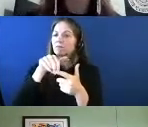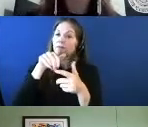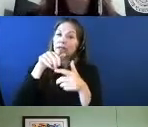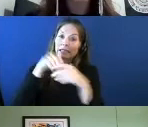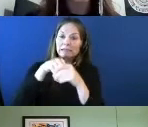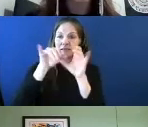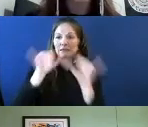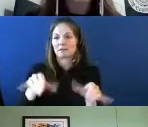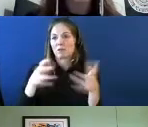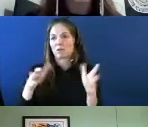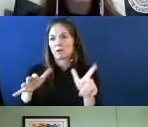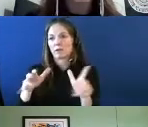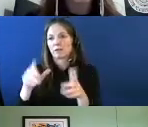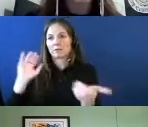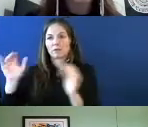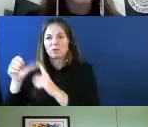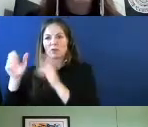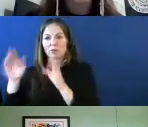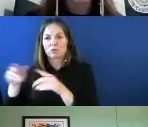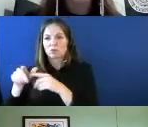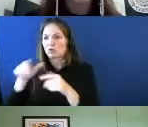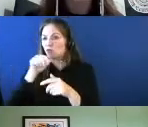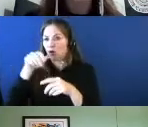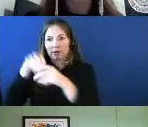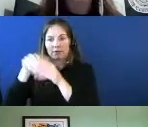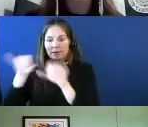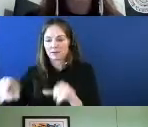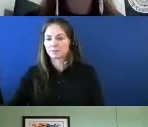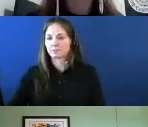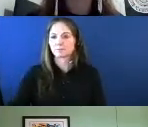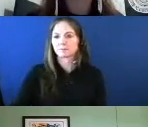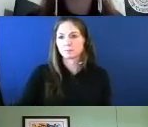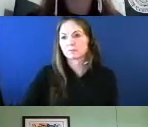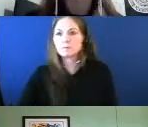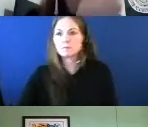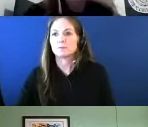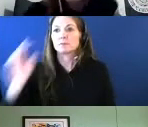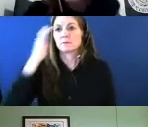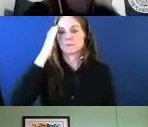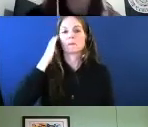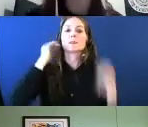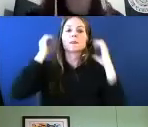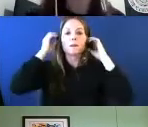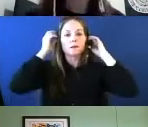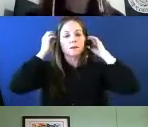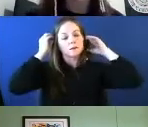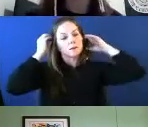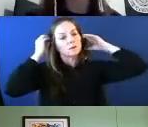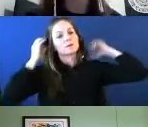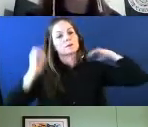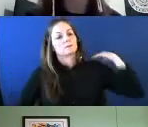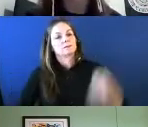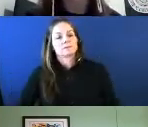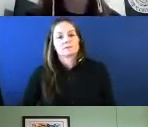system. And then just going to dive into these a little bit more in terms of that really authentic piece.